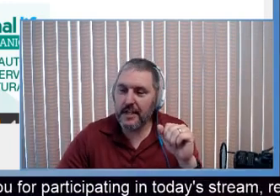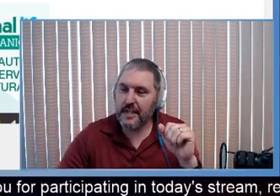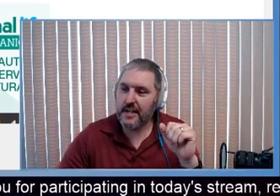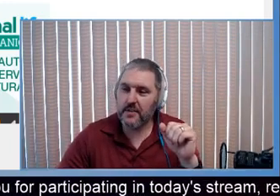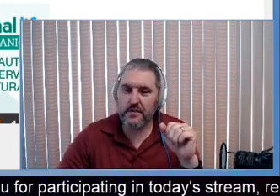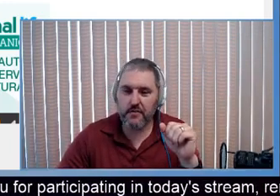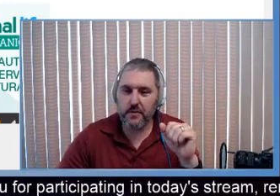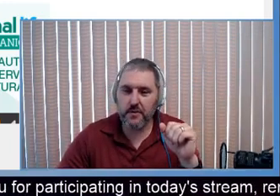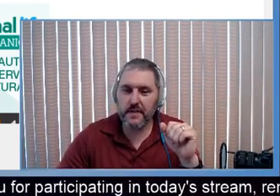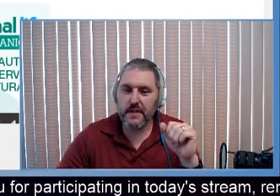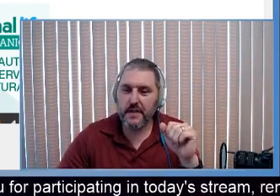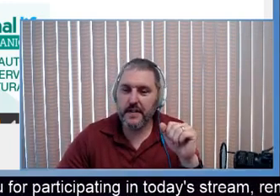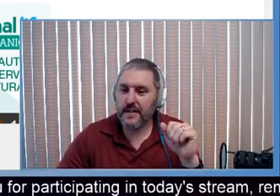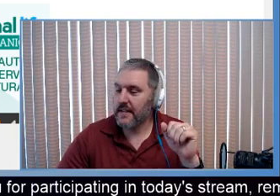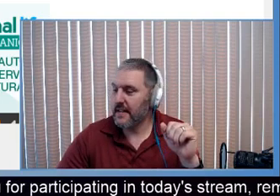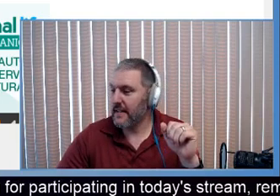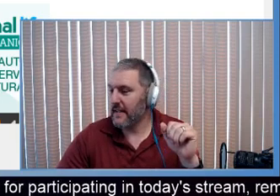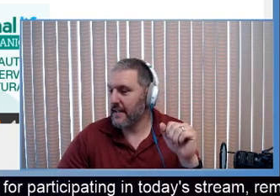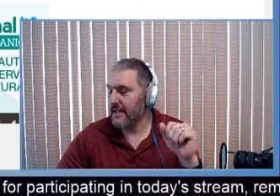People need to hear the truth.